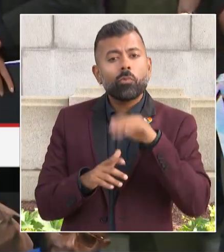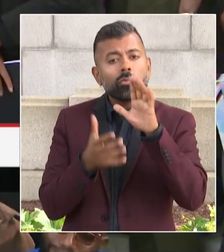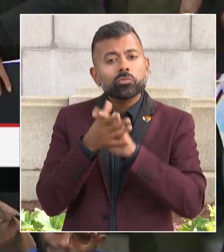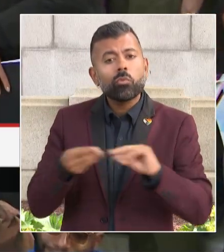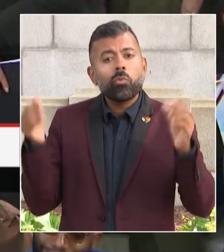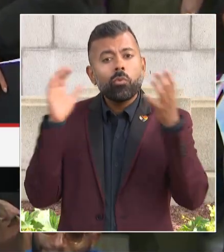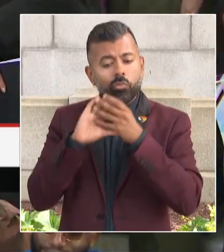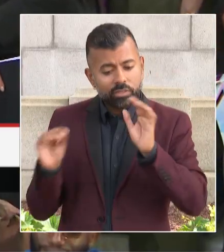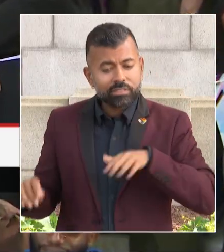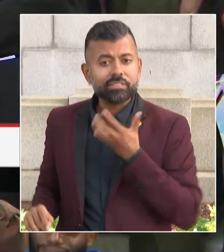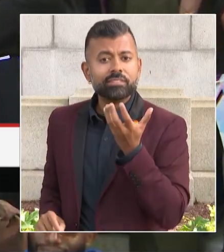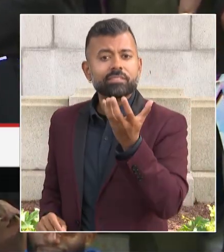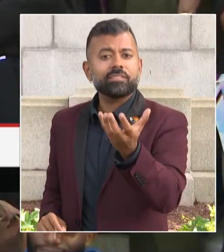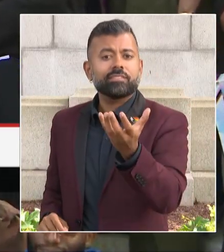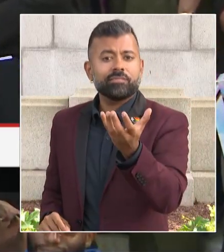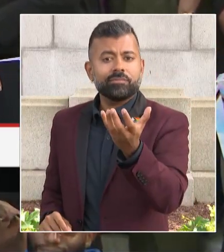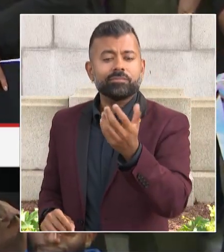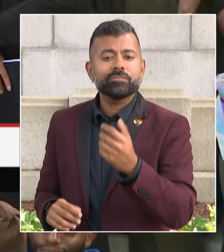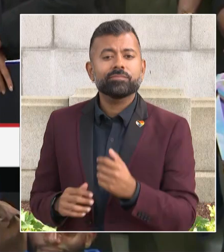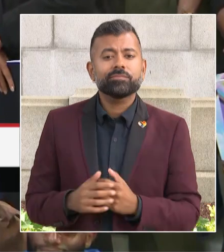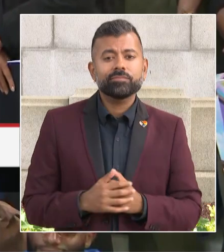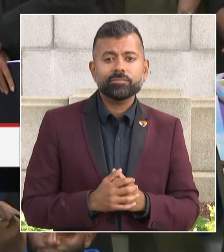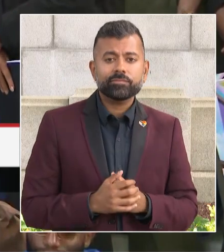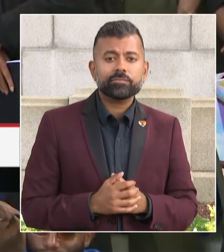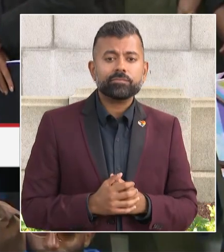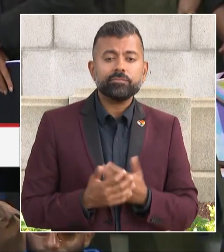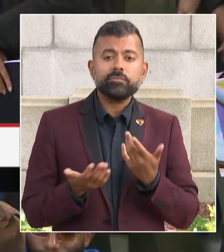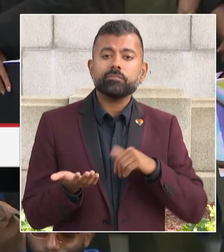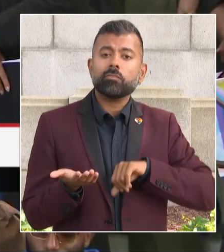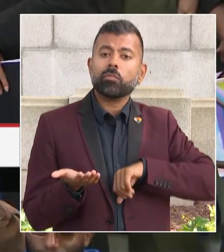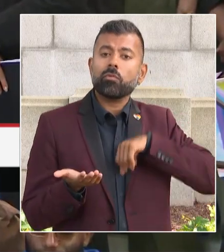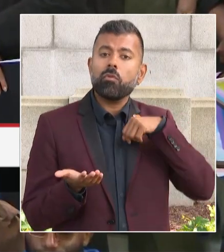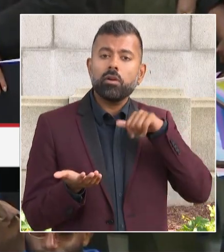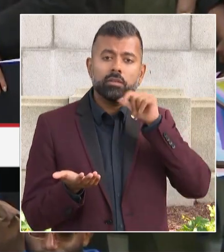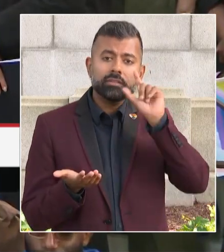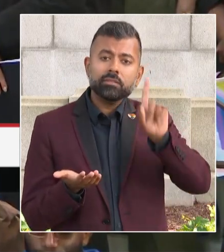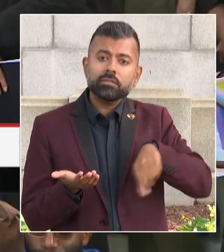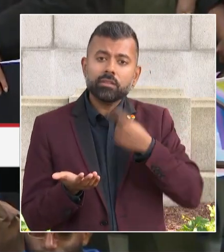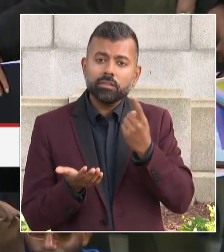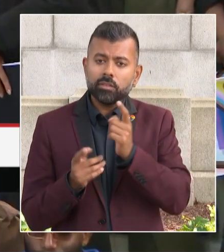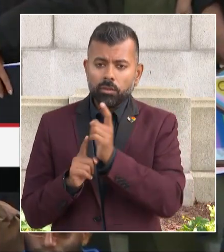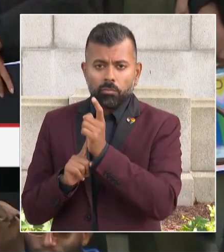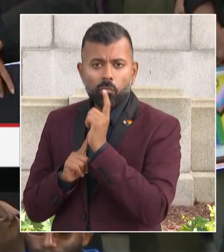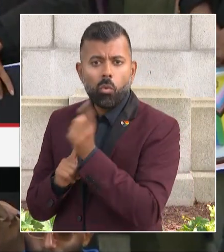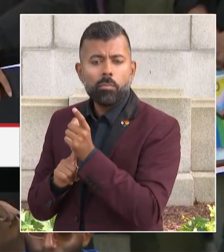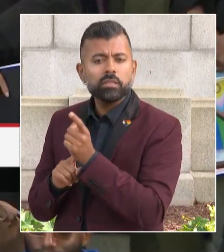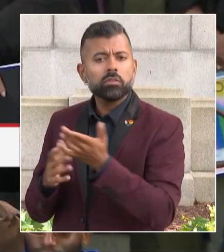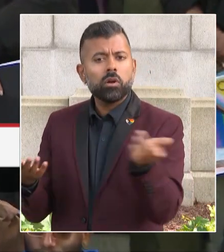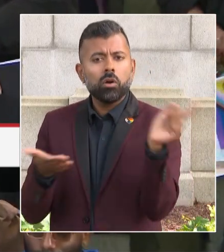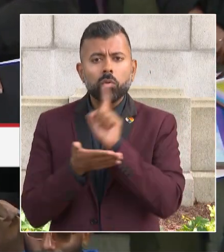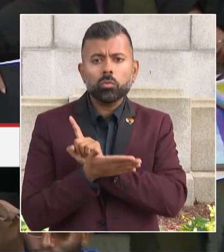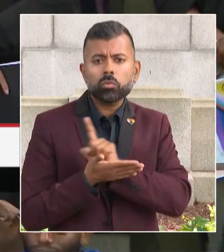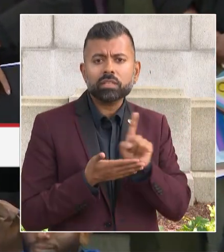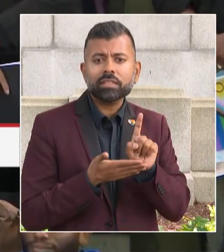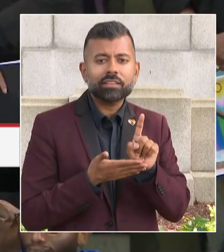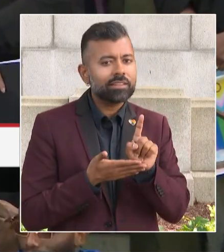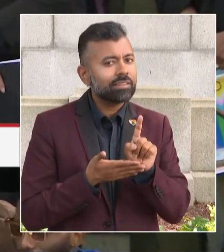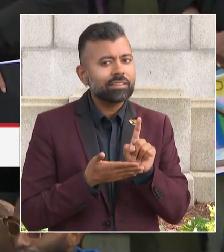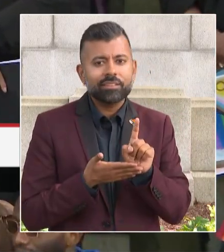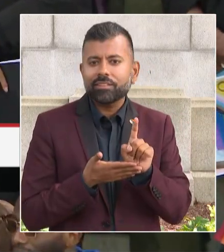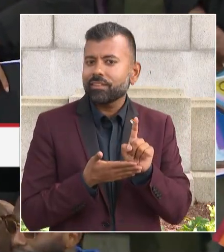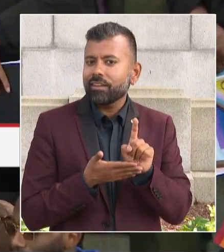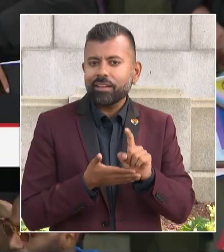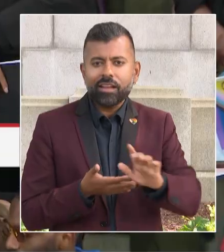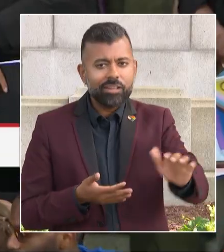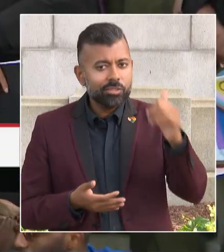And let us also remember that pride is more than a moment, a day, a week. It is 365 days a year. And